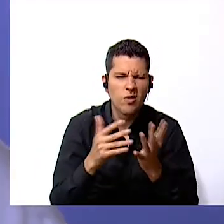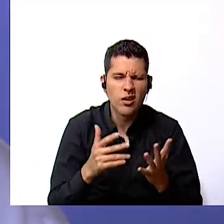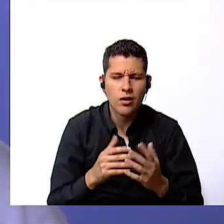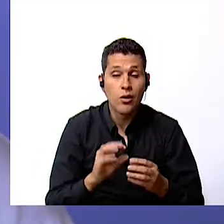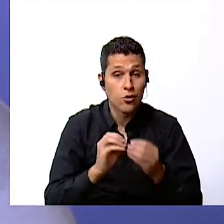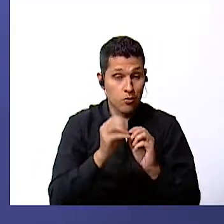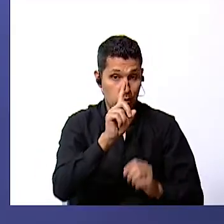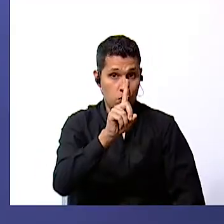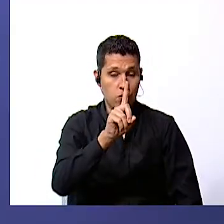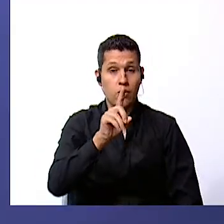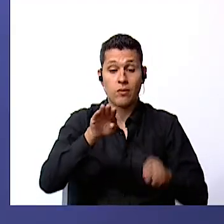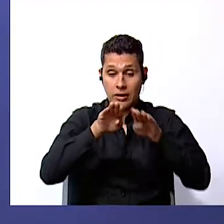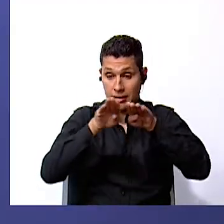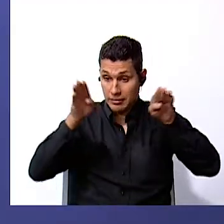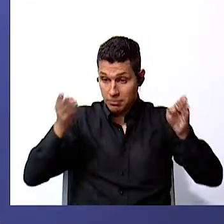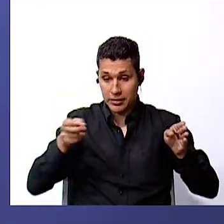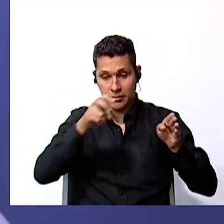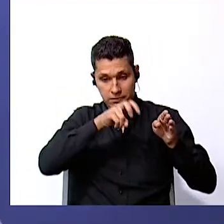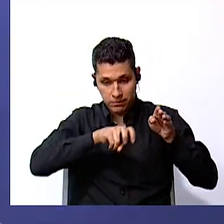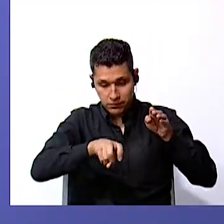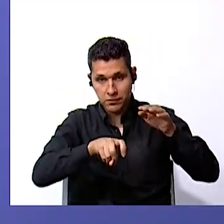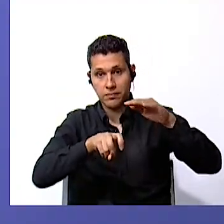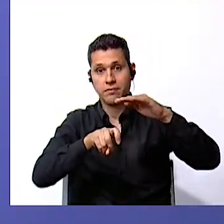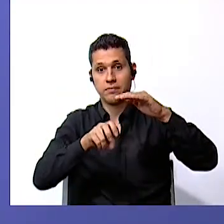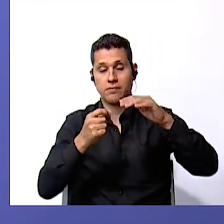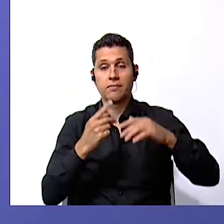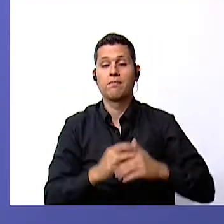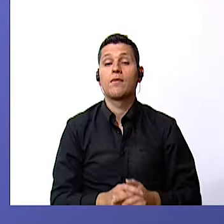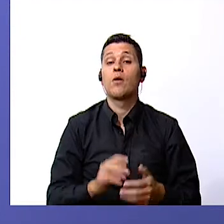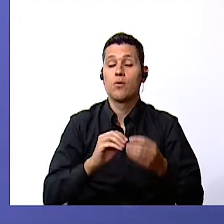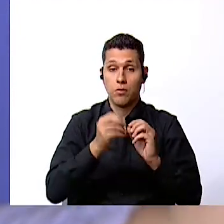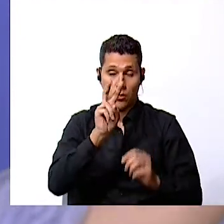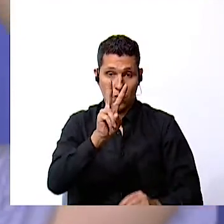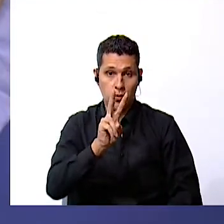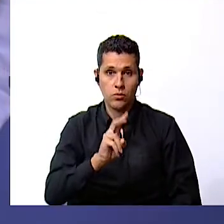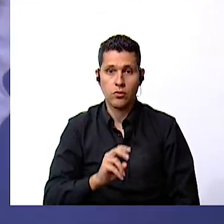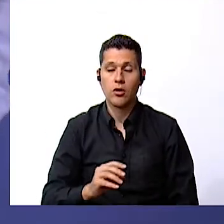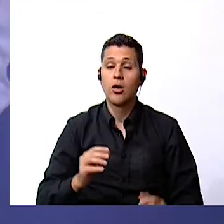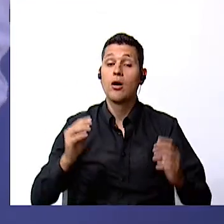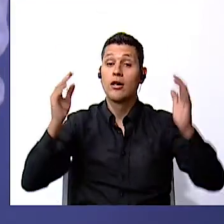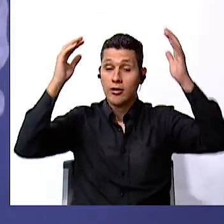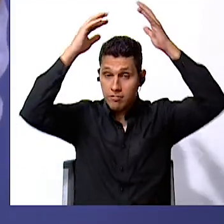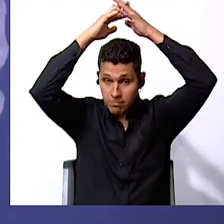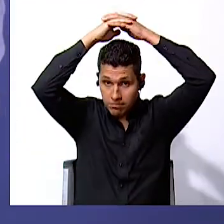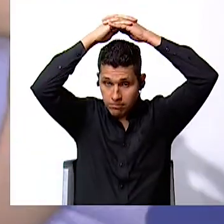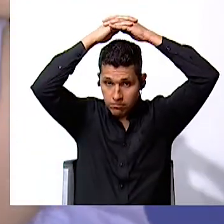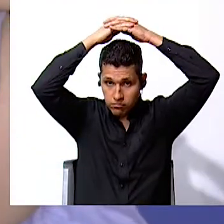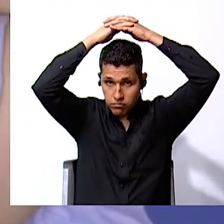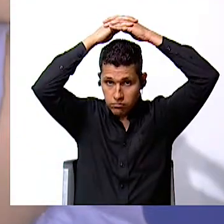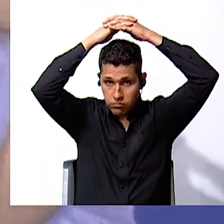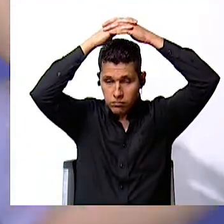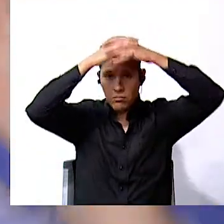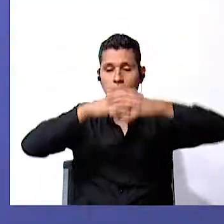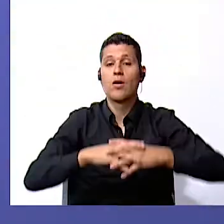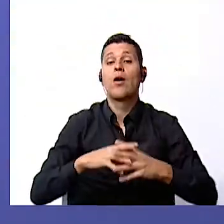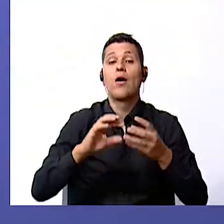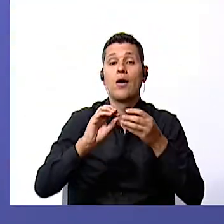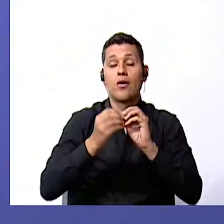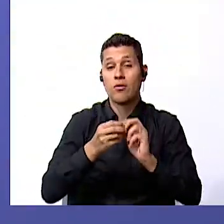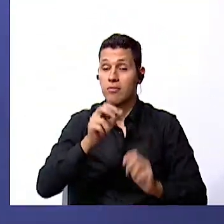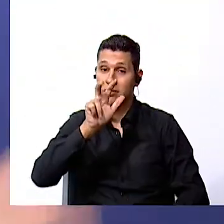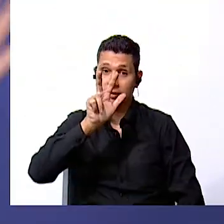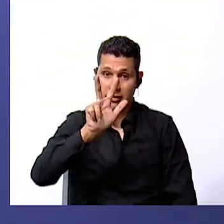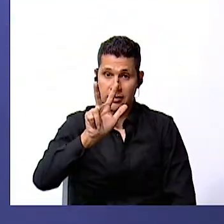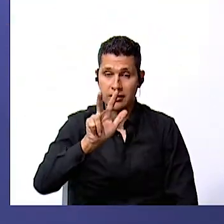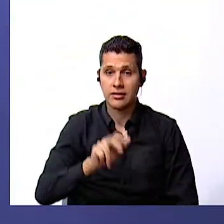1, hide under that wooden table. Number 2, put your hands over your head. And number